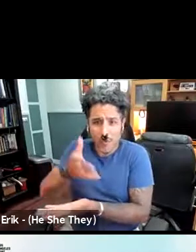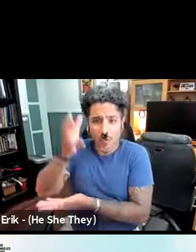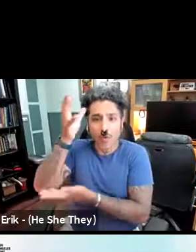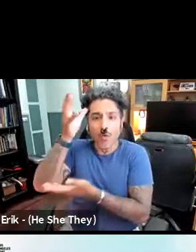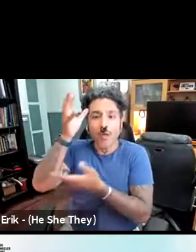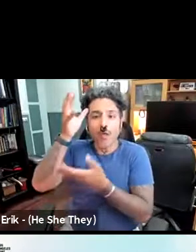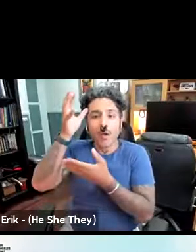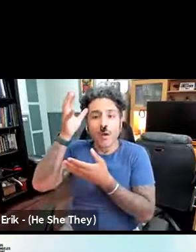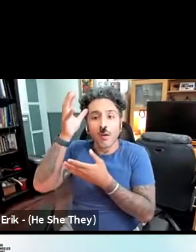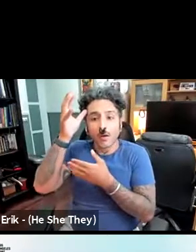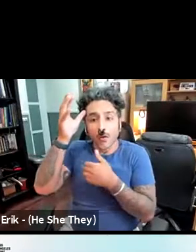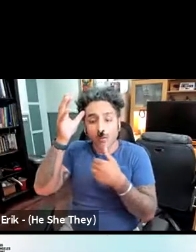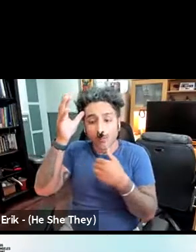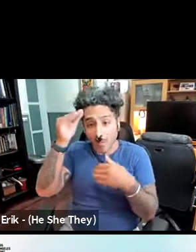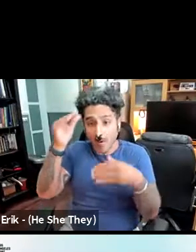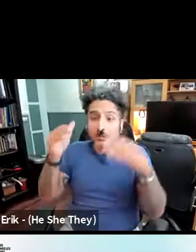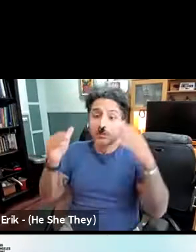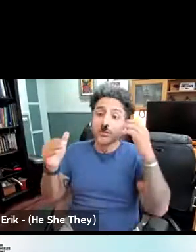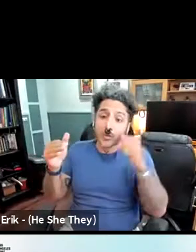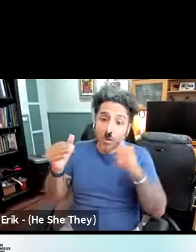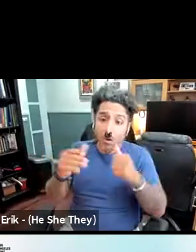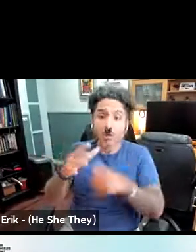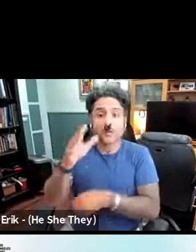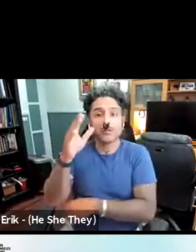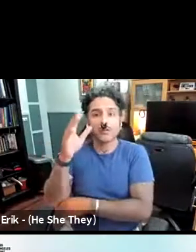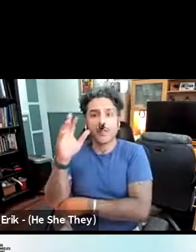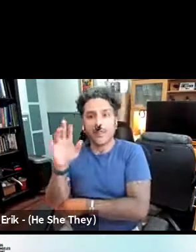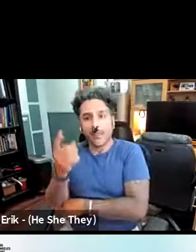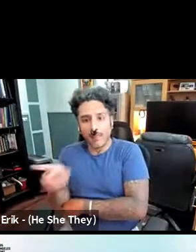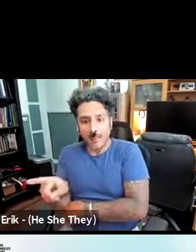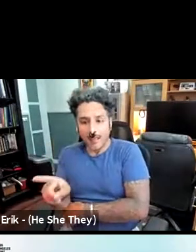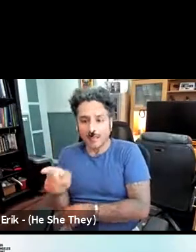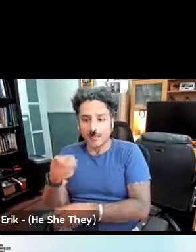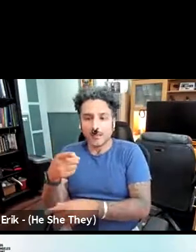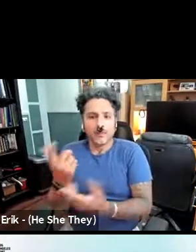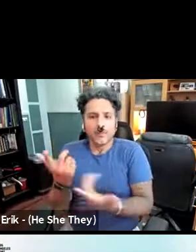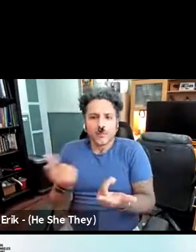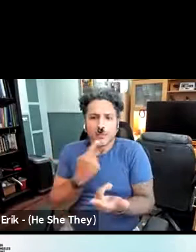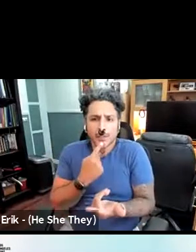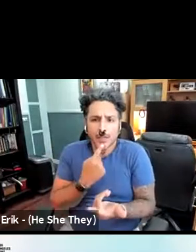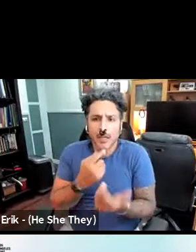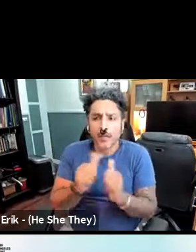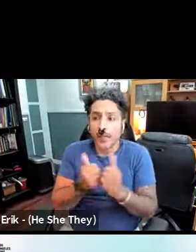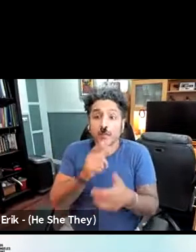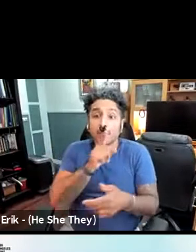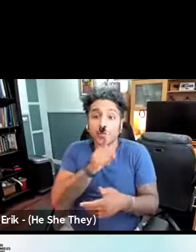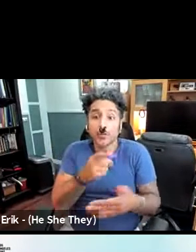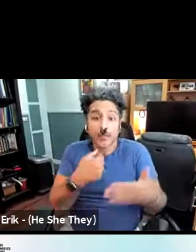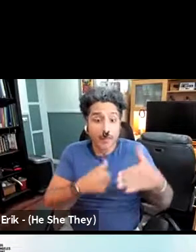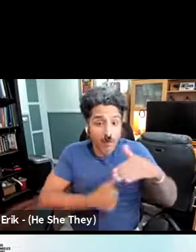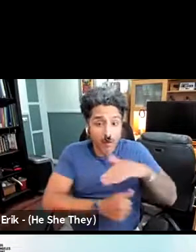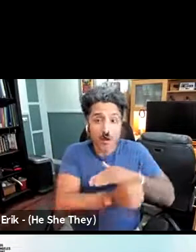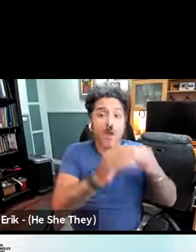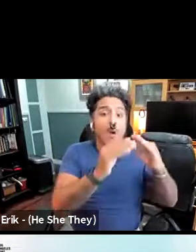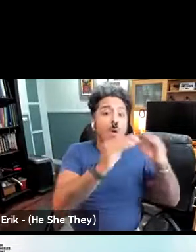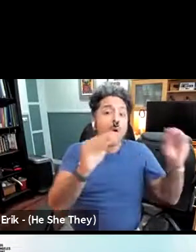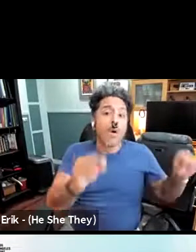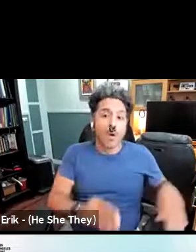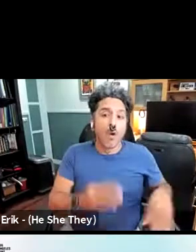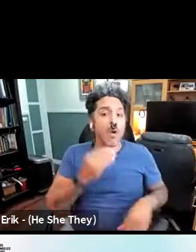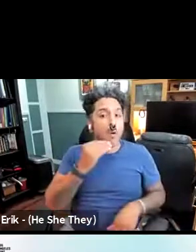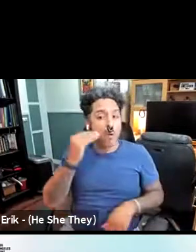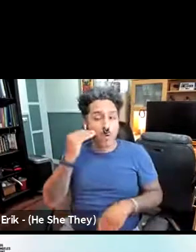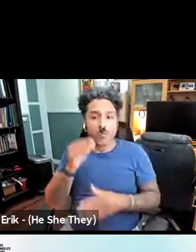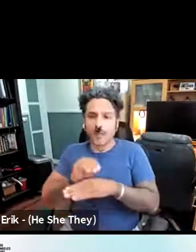theys, to make sure that they get home at night, to make sure that they're fed, to make sure that they're housed, to make sure that they have access to counseling?